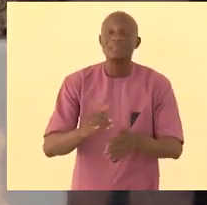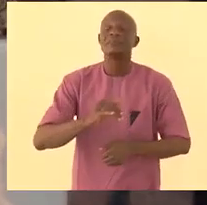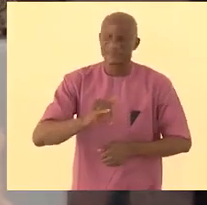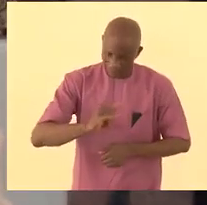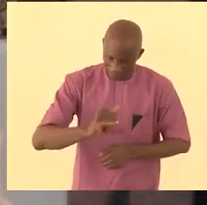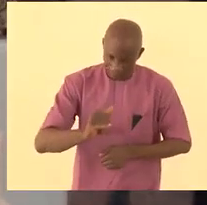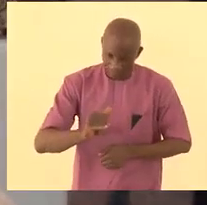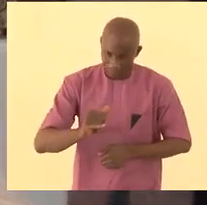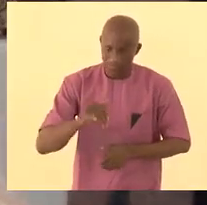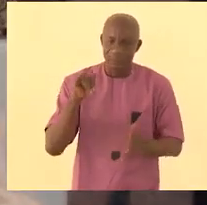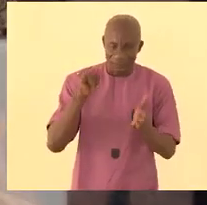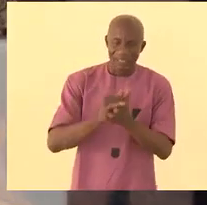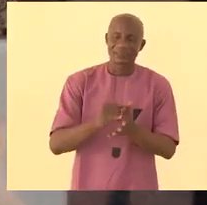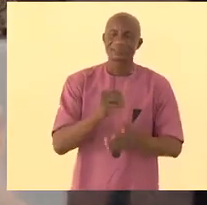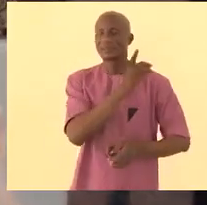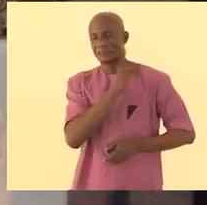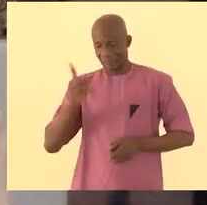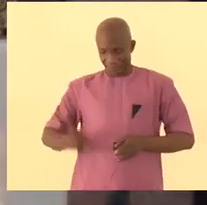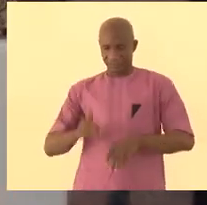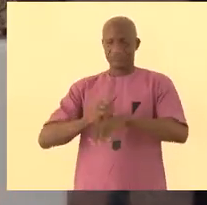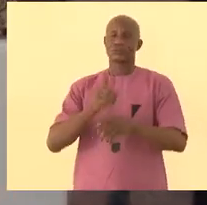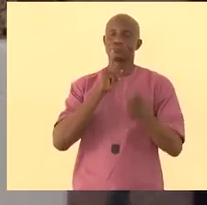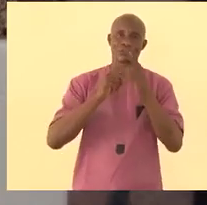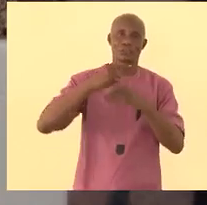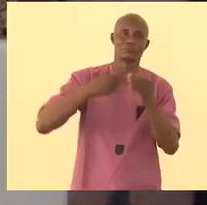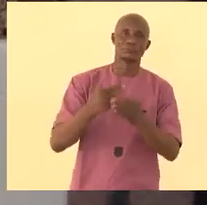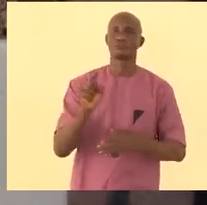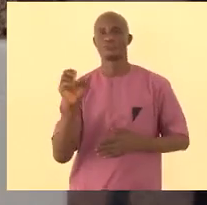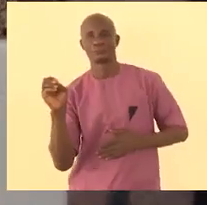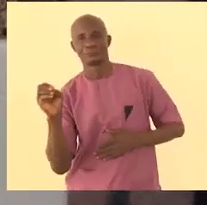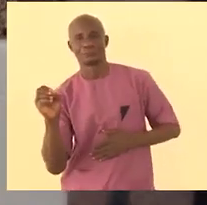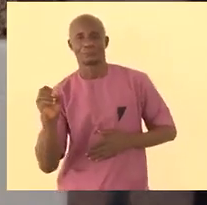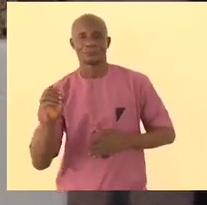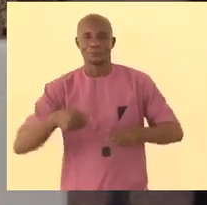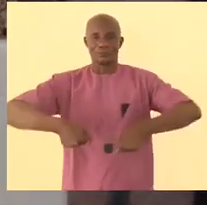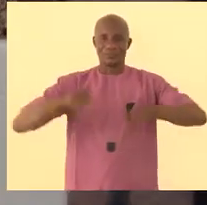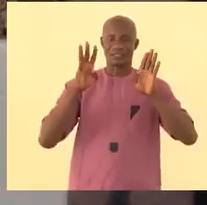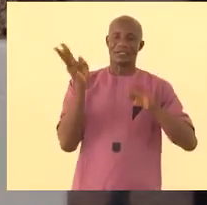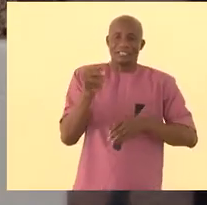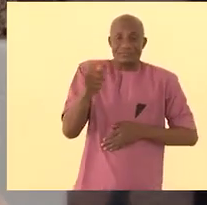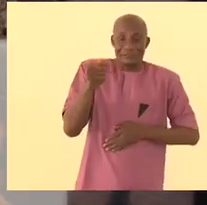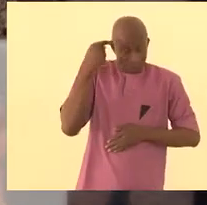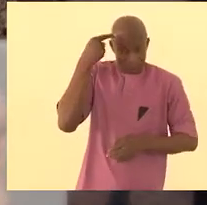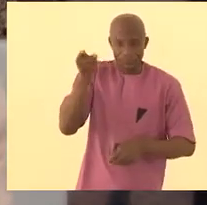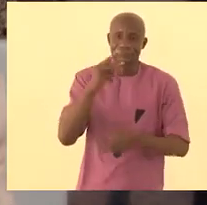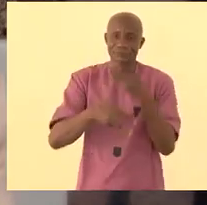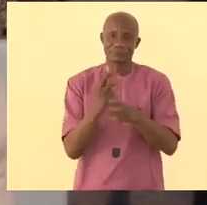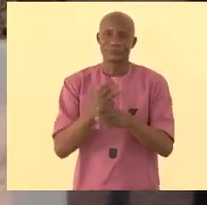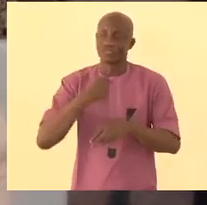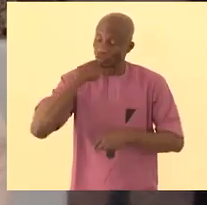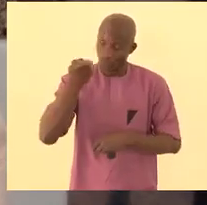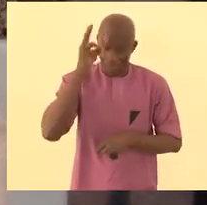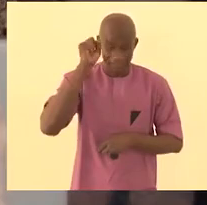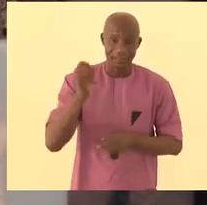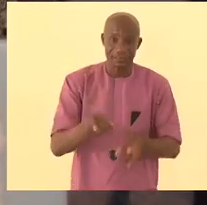way. That's the kind of kingdom we are talking about. So, He sacrificed himself for the world and told